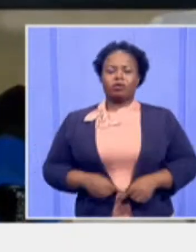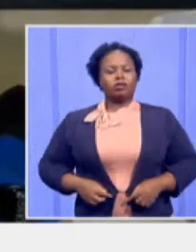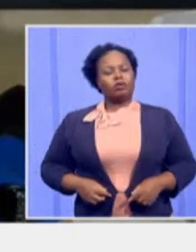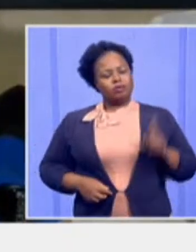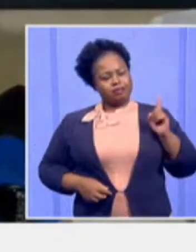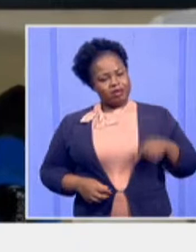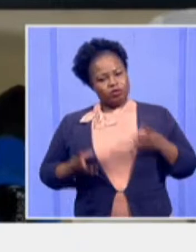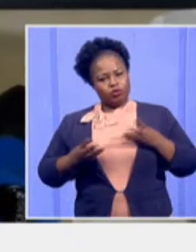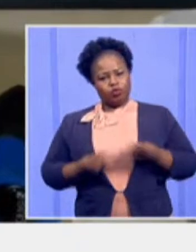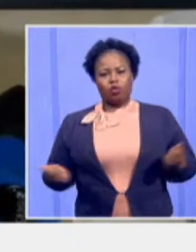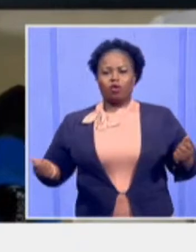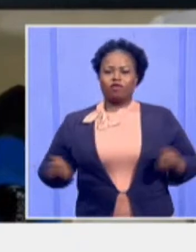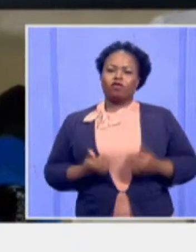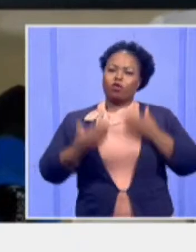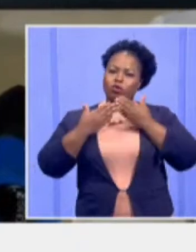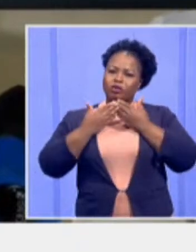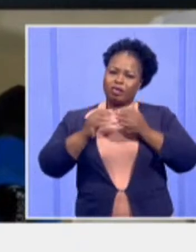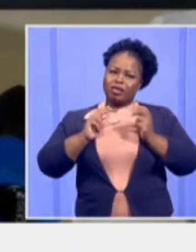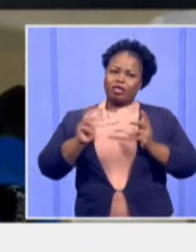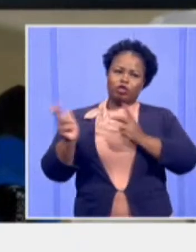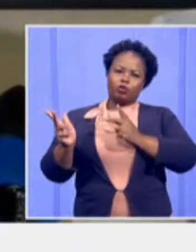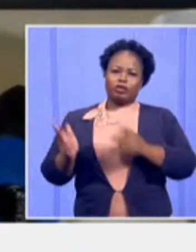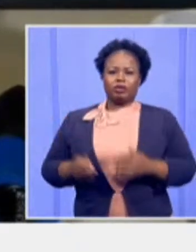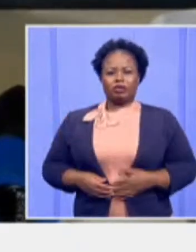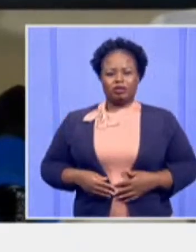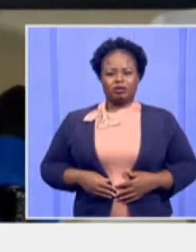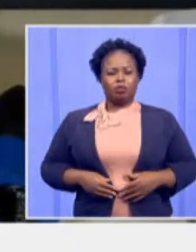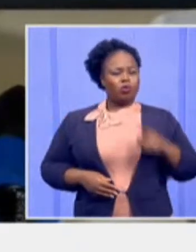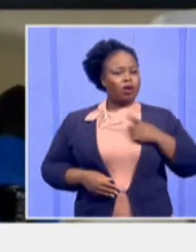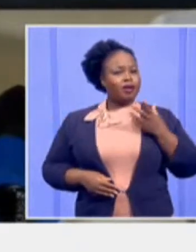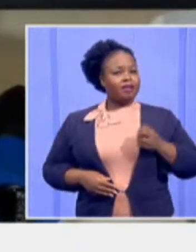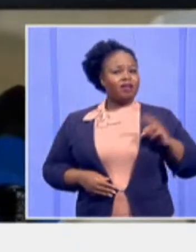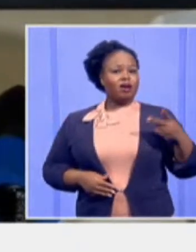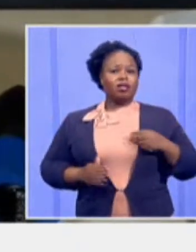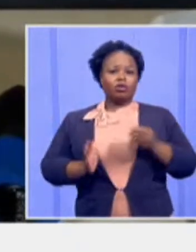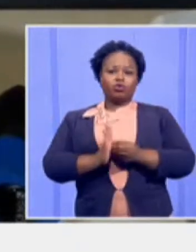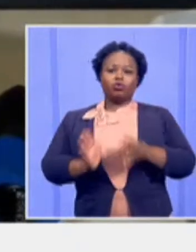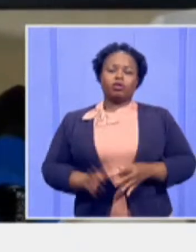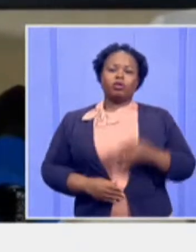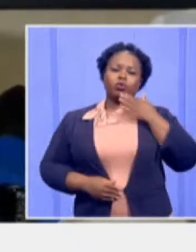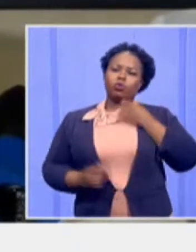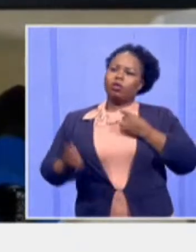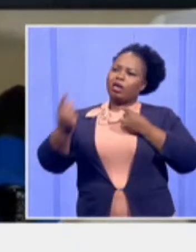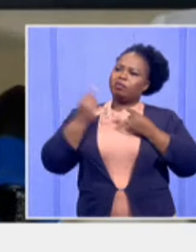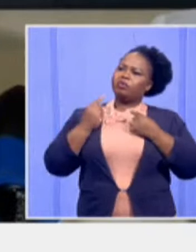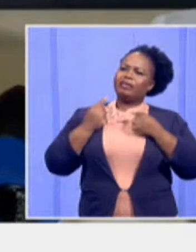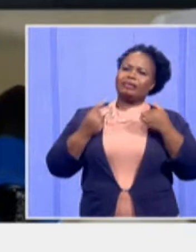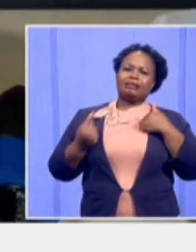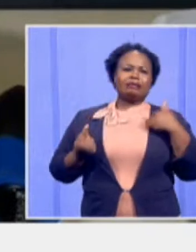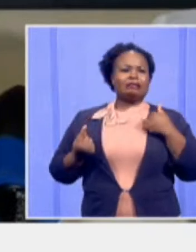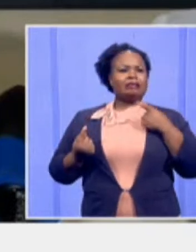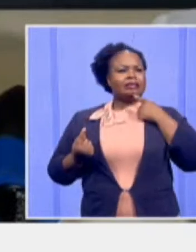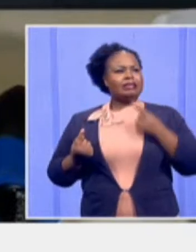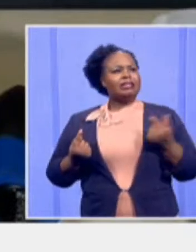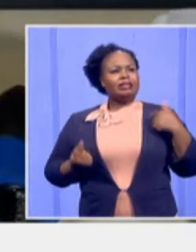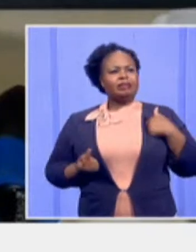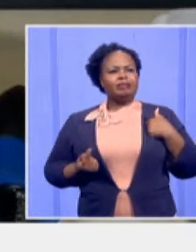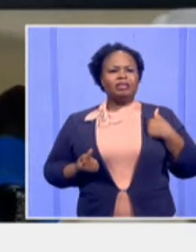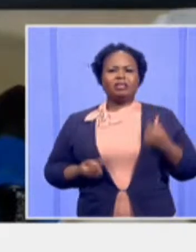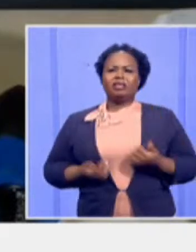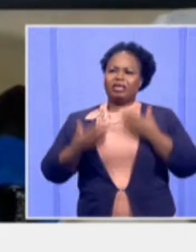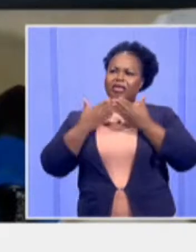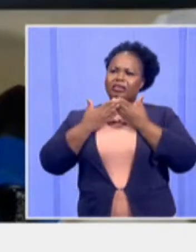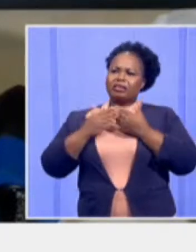address academic exclusion. There are students who come to us and say, I've been academically